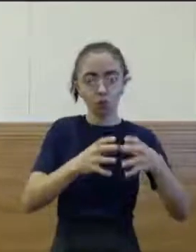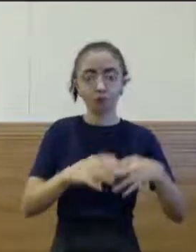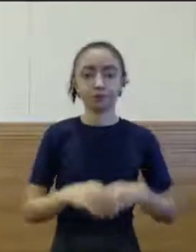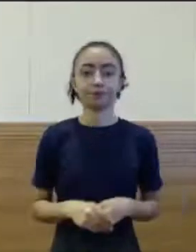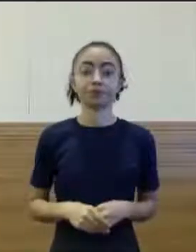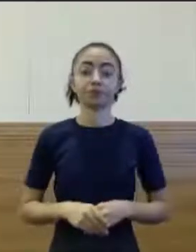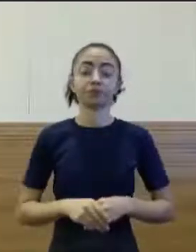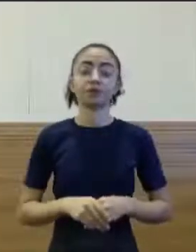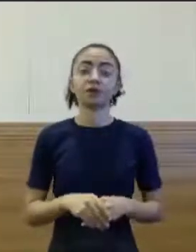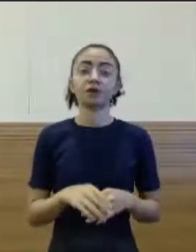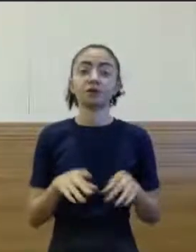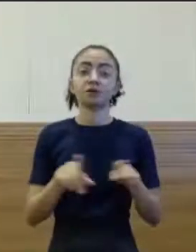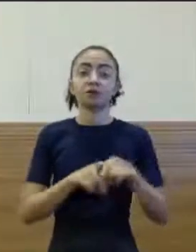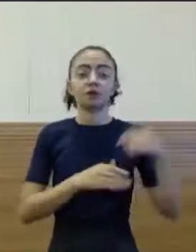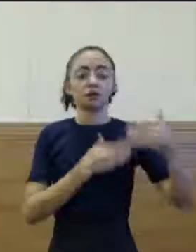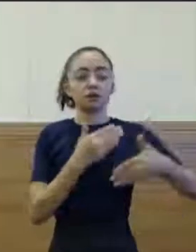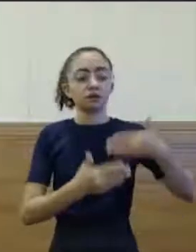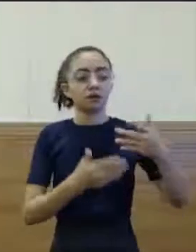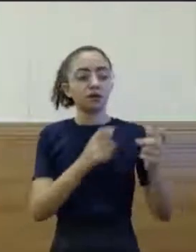So